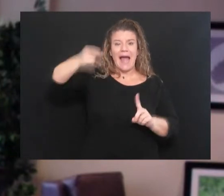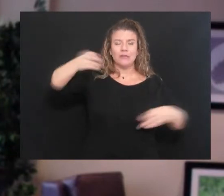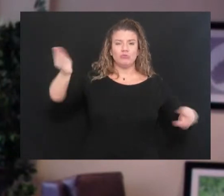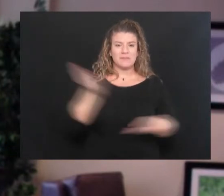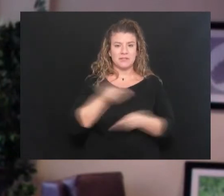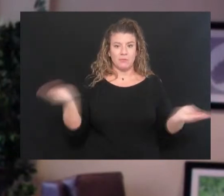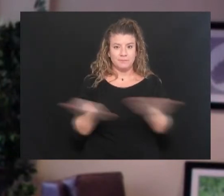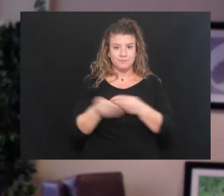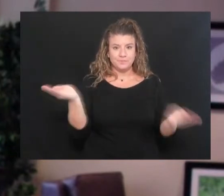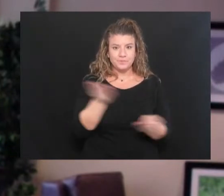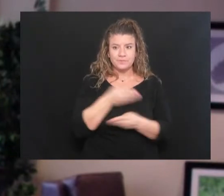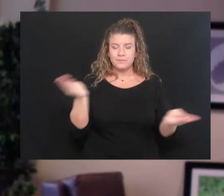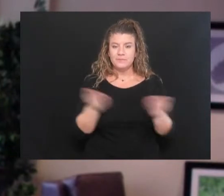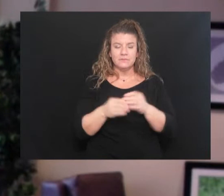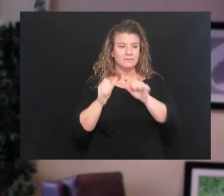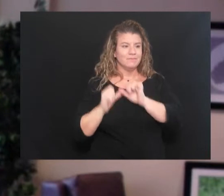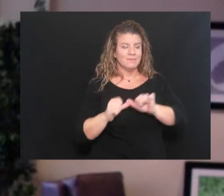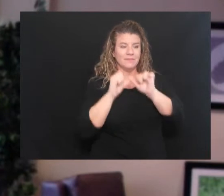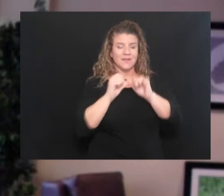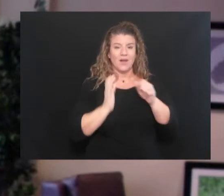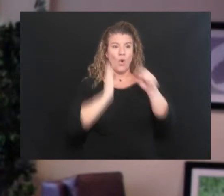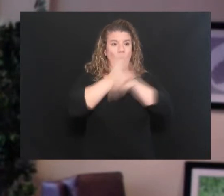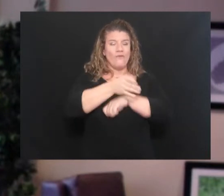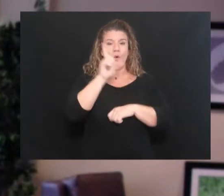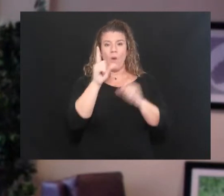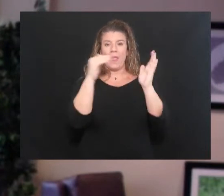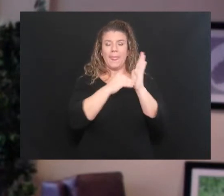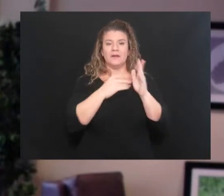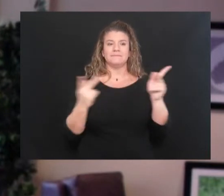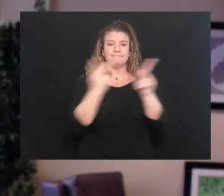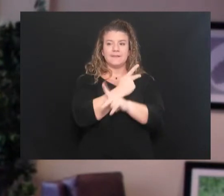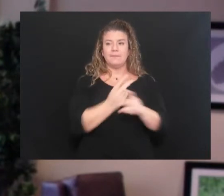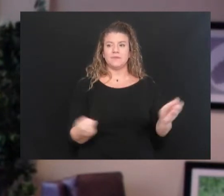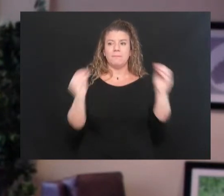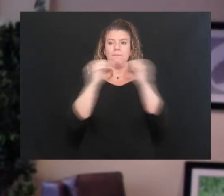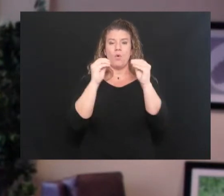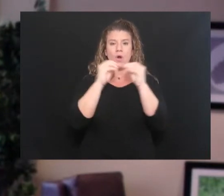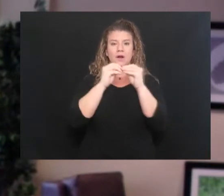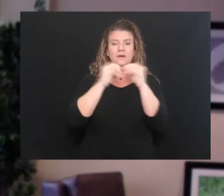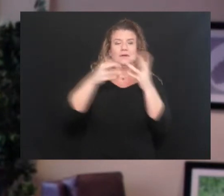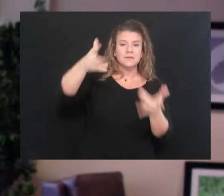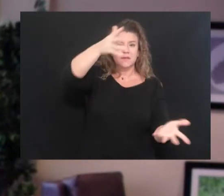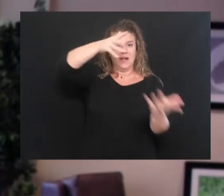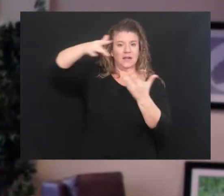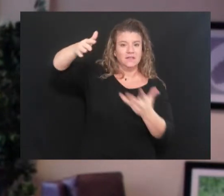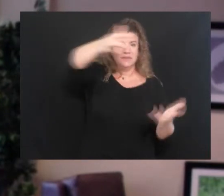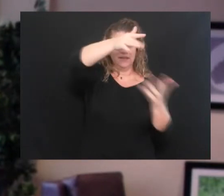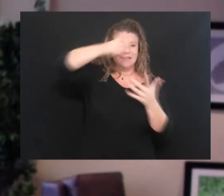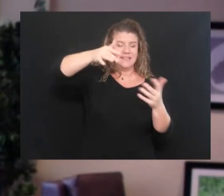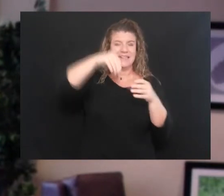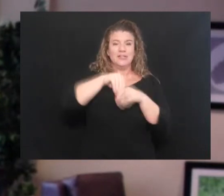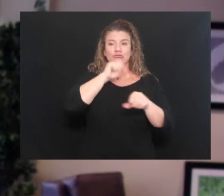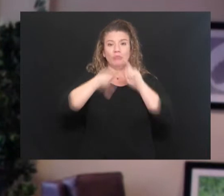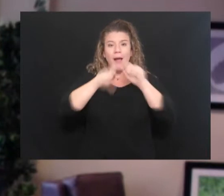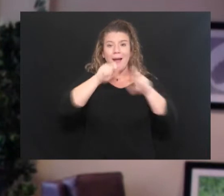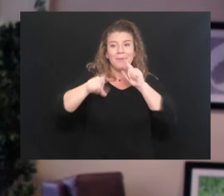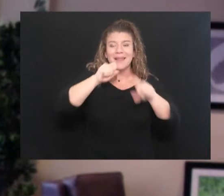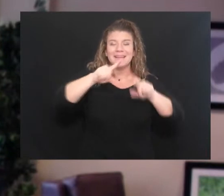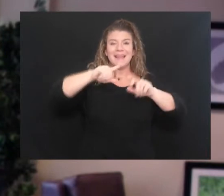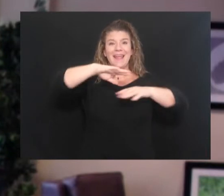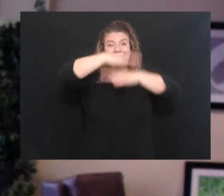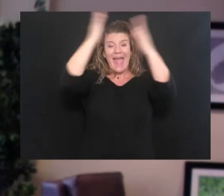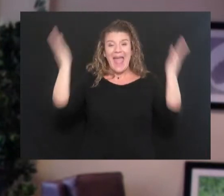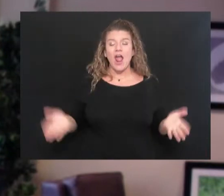transmissible, exists in over 1,000 times higher concentration in the airways and in the droplets and the aerosols